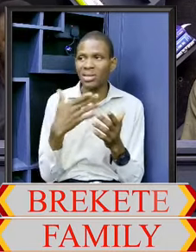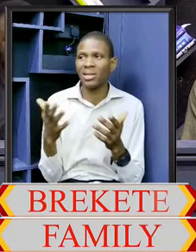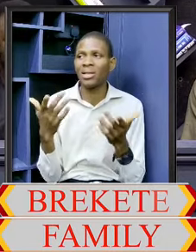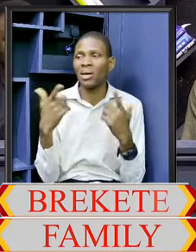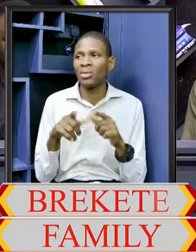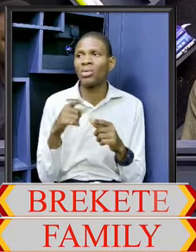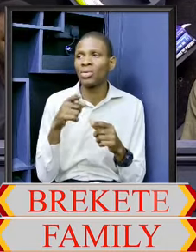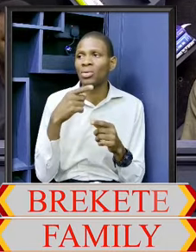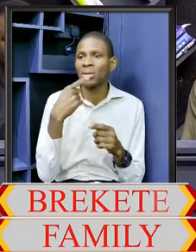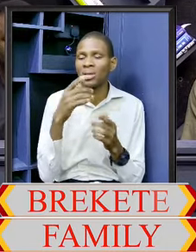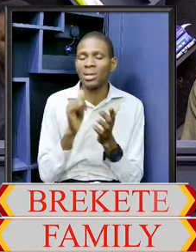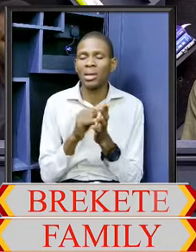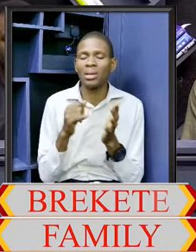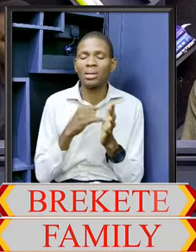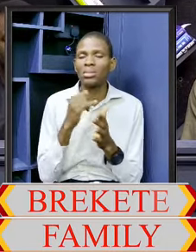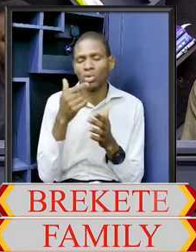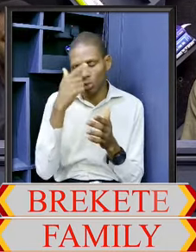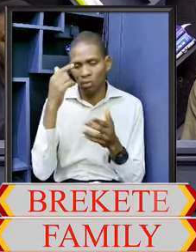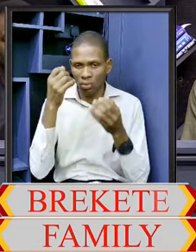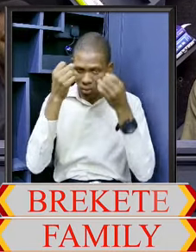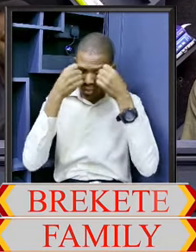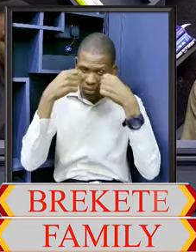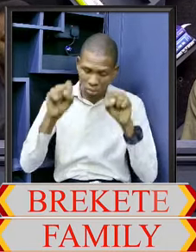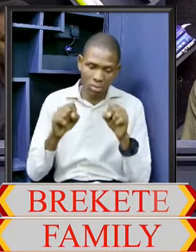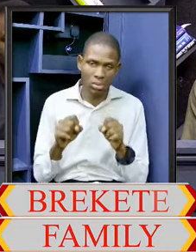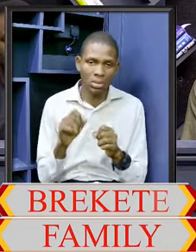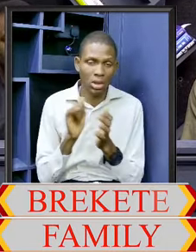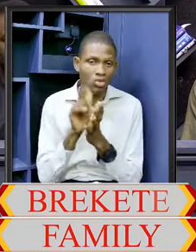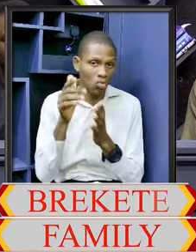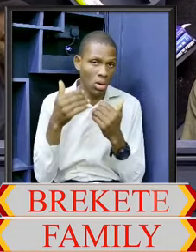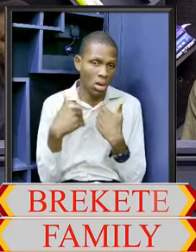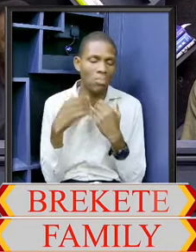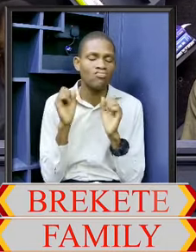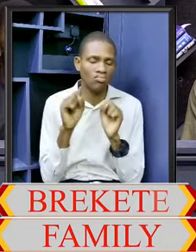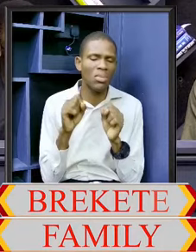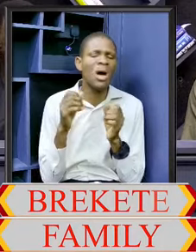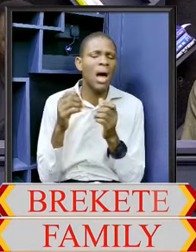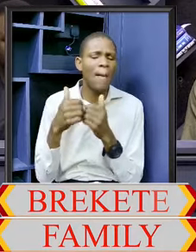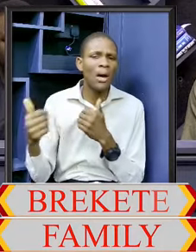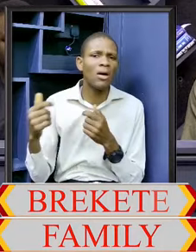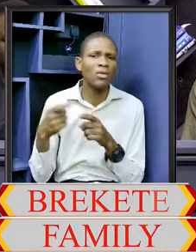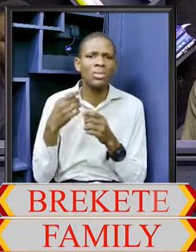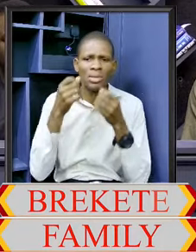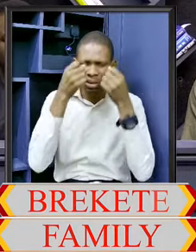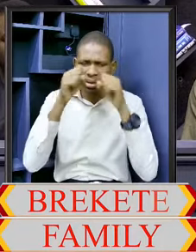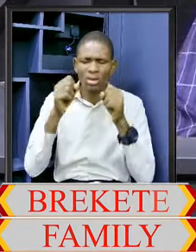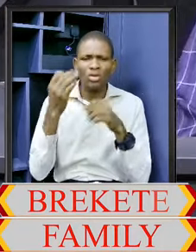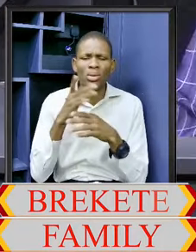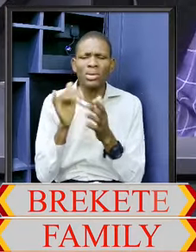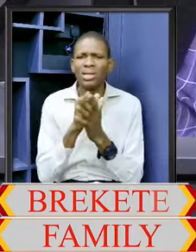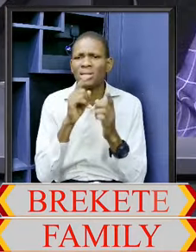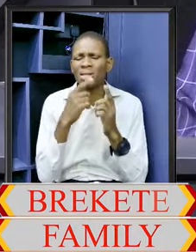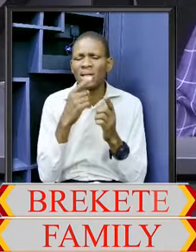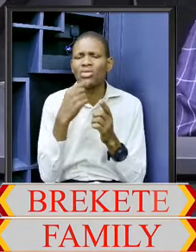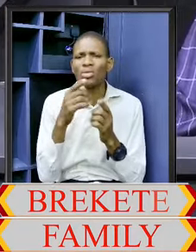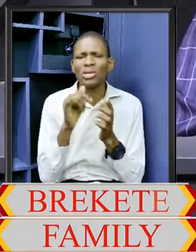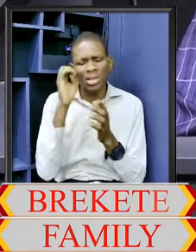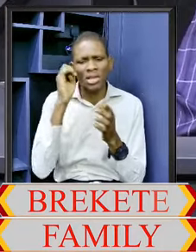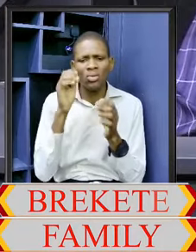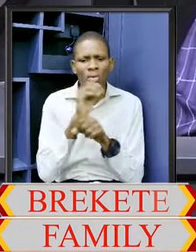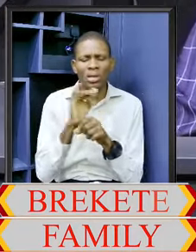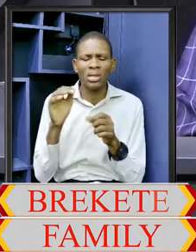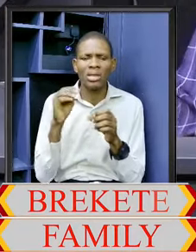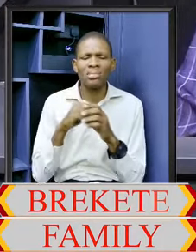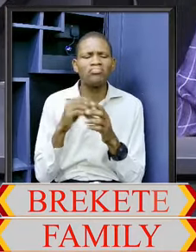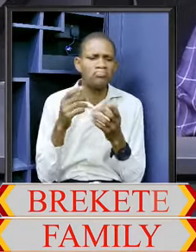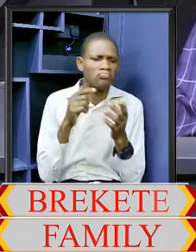You said it, or you say greed, and it's greed. But apart from the greed, somebody that says he's working in so-so place, the person